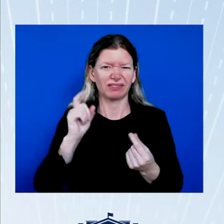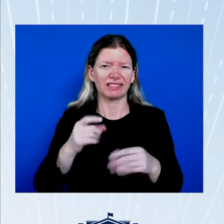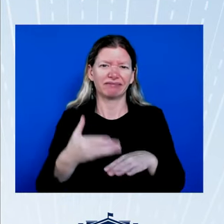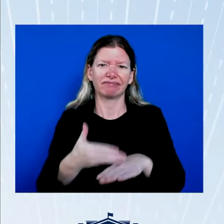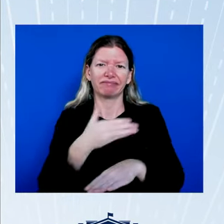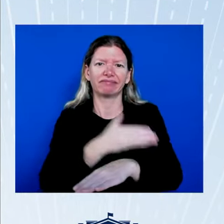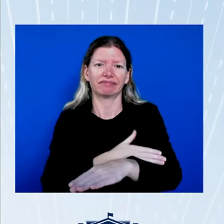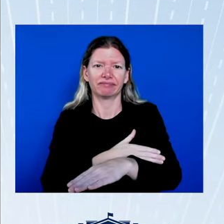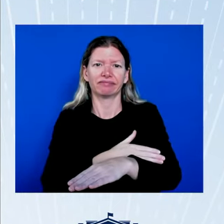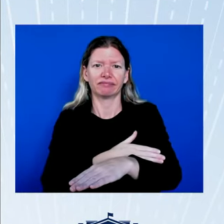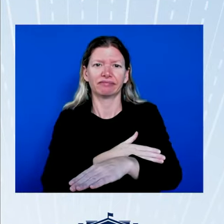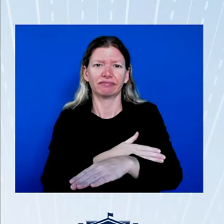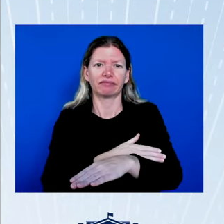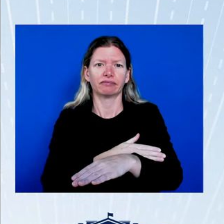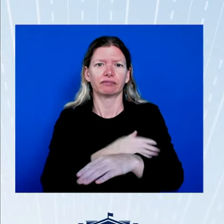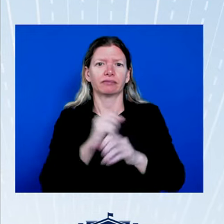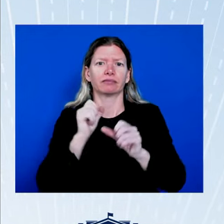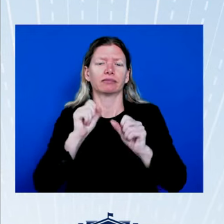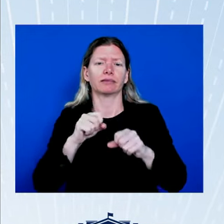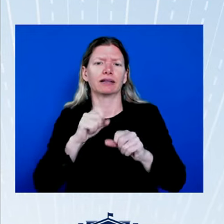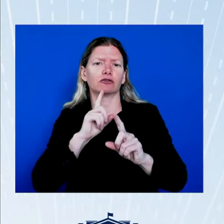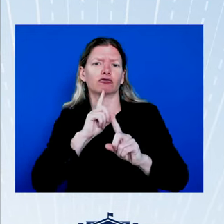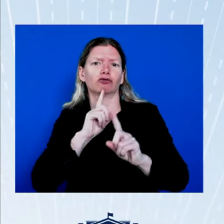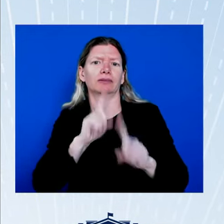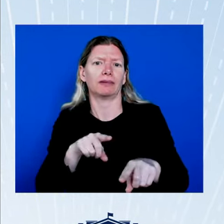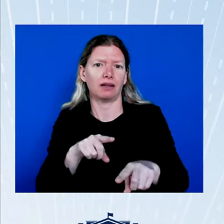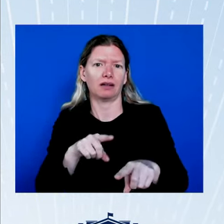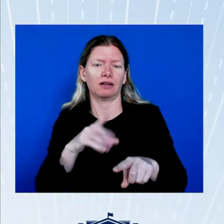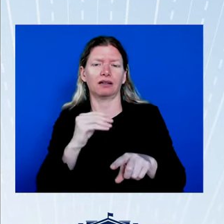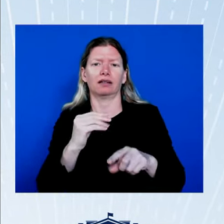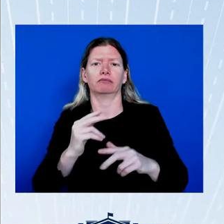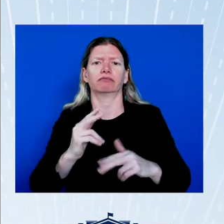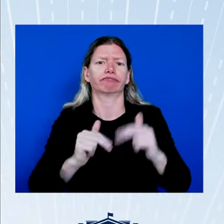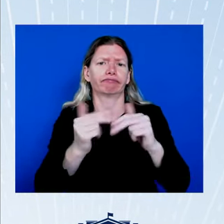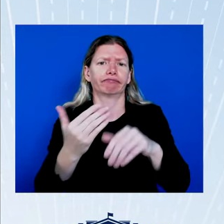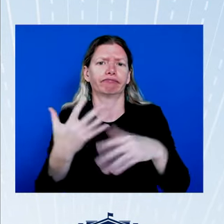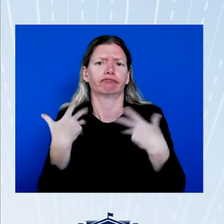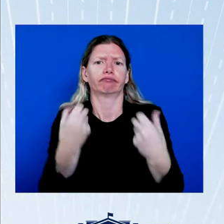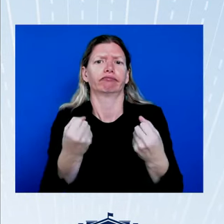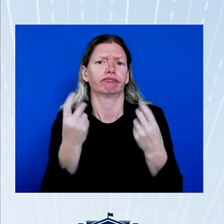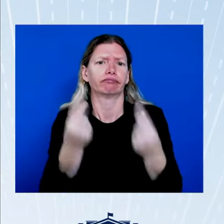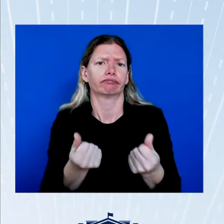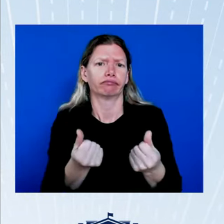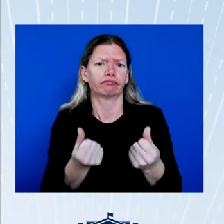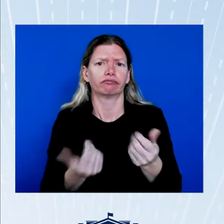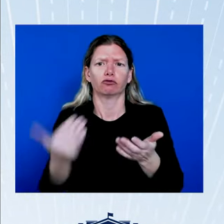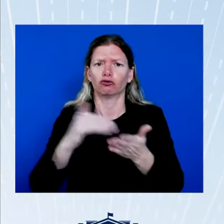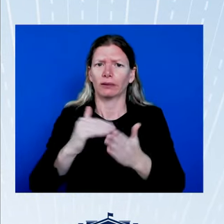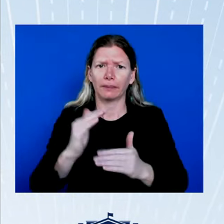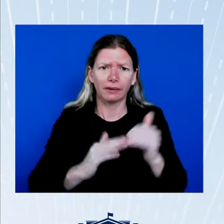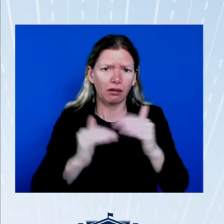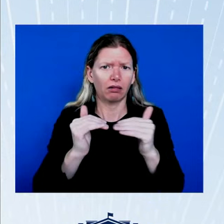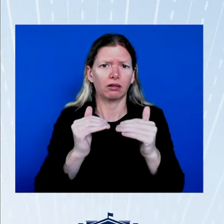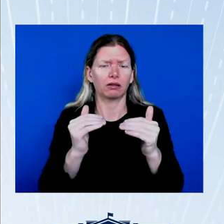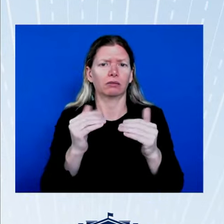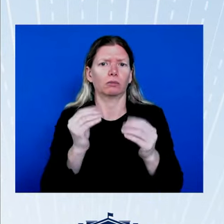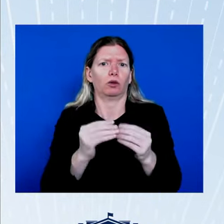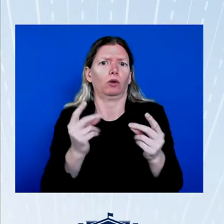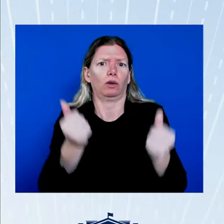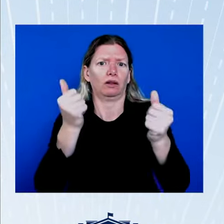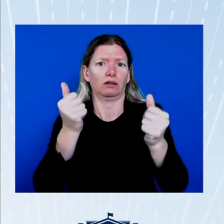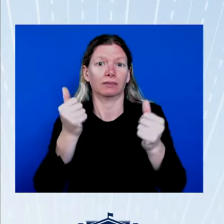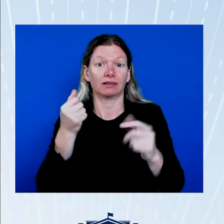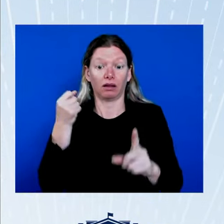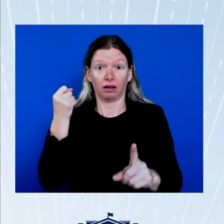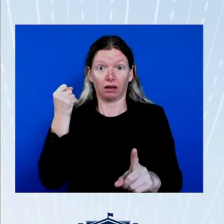and recover and rebuild more quickly when a disaster hits them and when it is too large and overwhelms